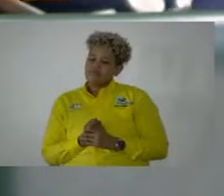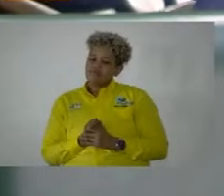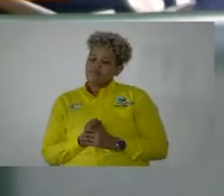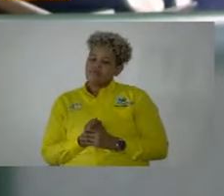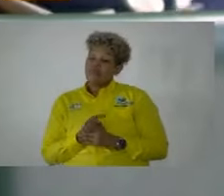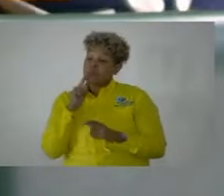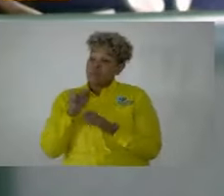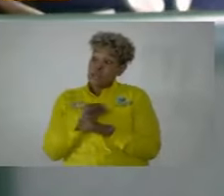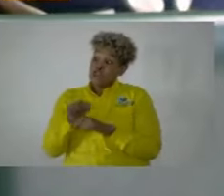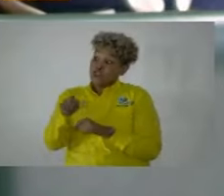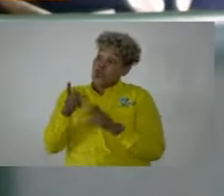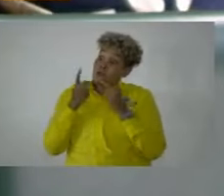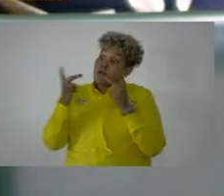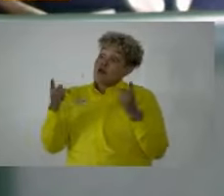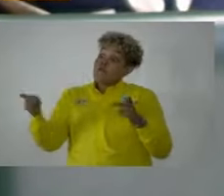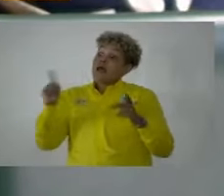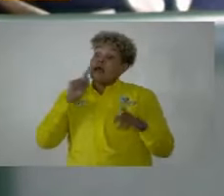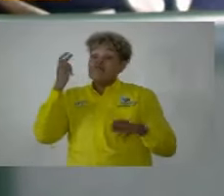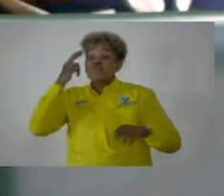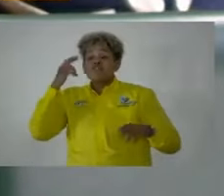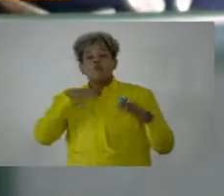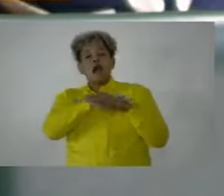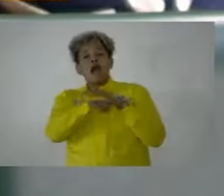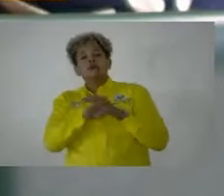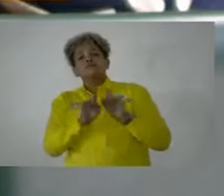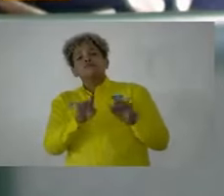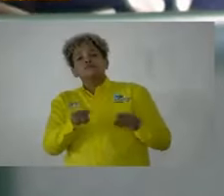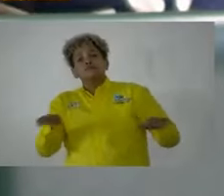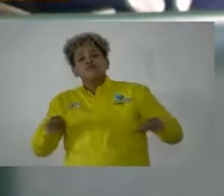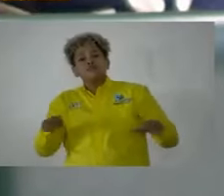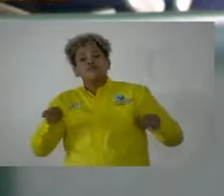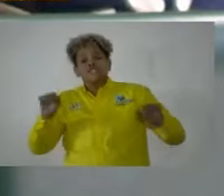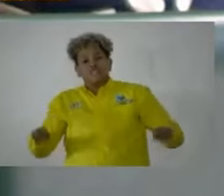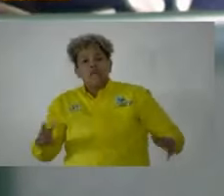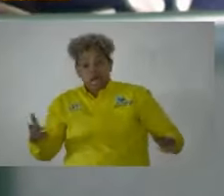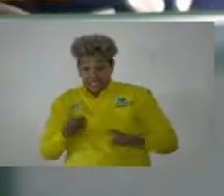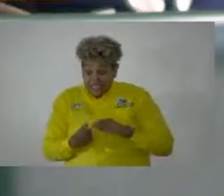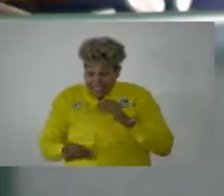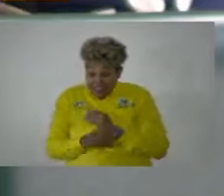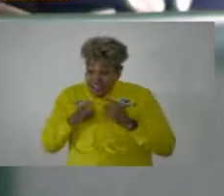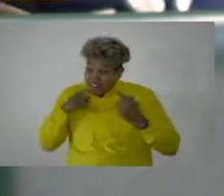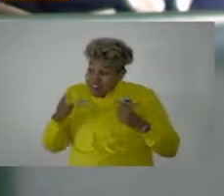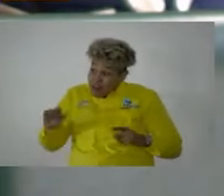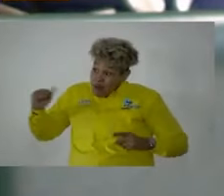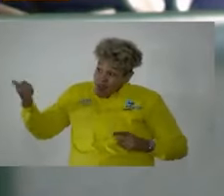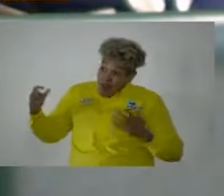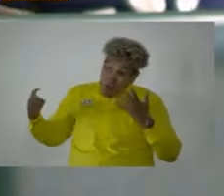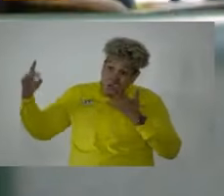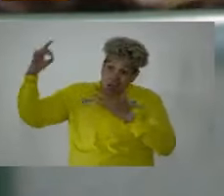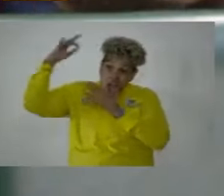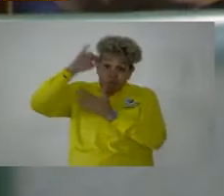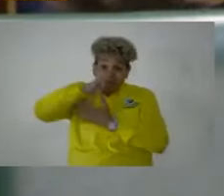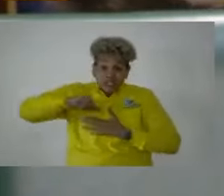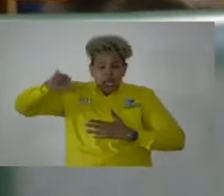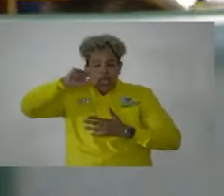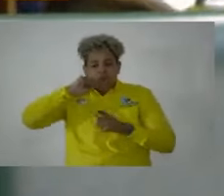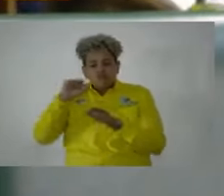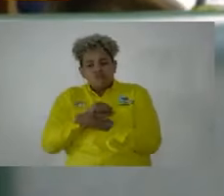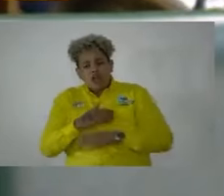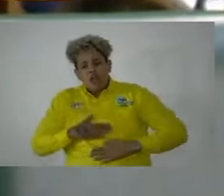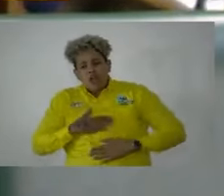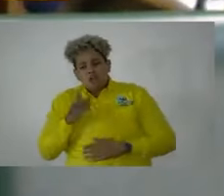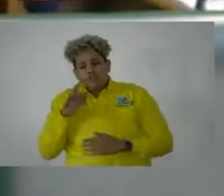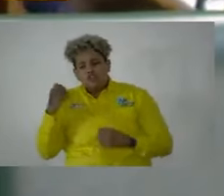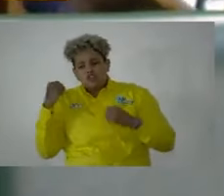to ensure that the public has reasonable access to Jamaica's beaches, as is done in other Caribbean islands that also enjoy a